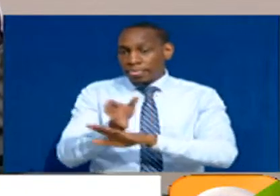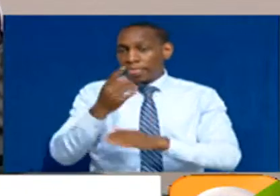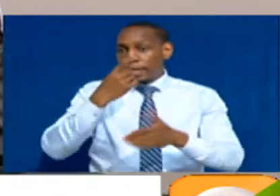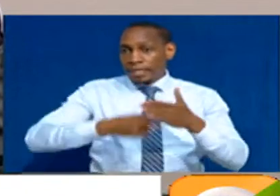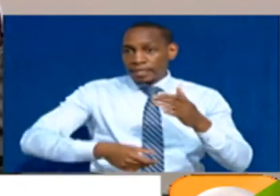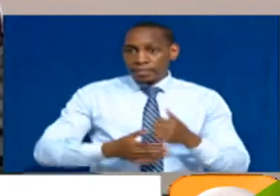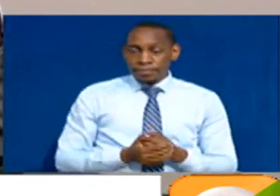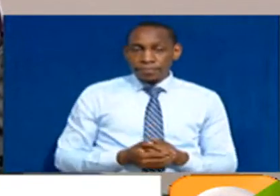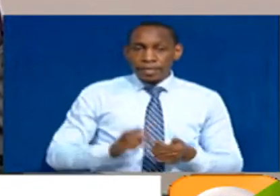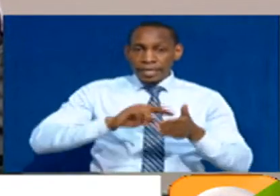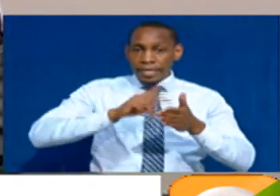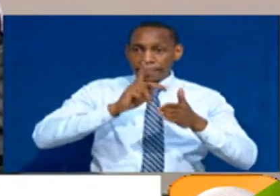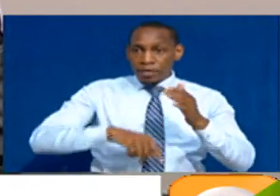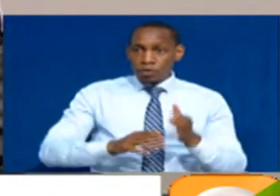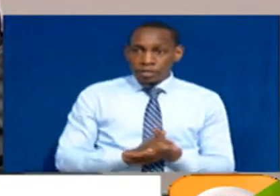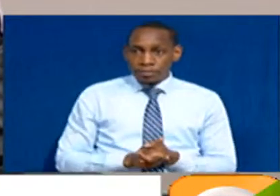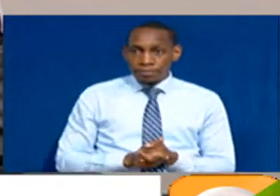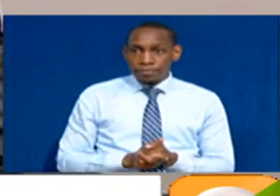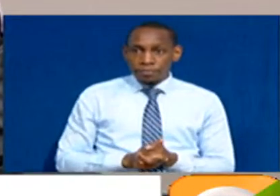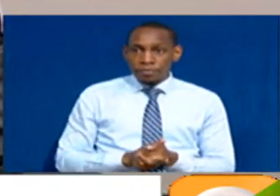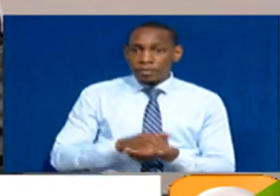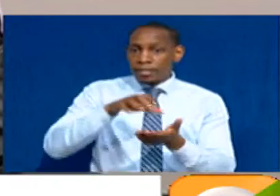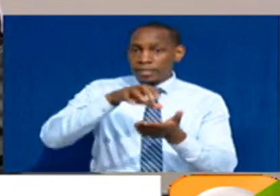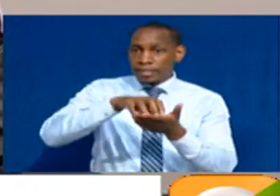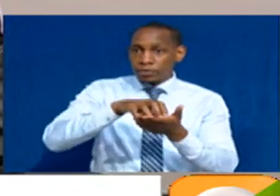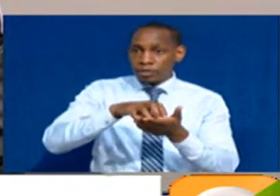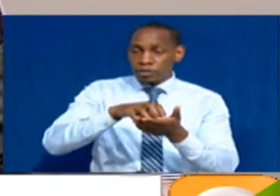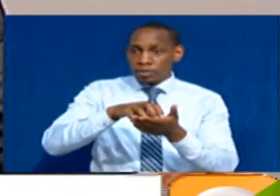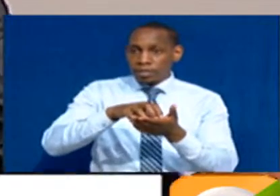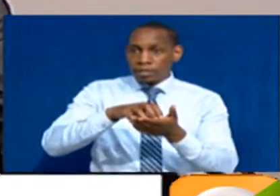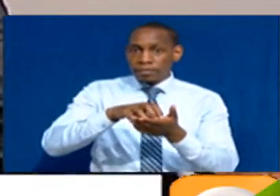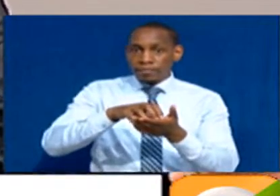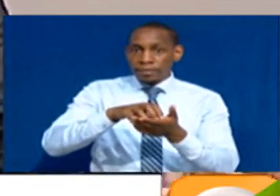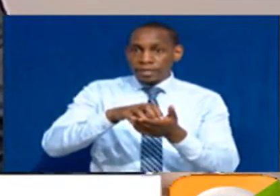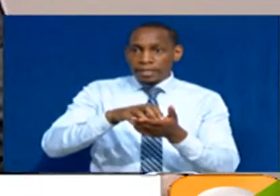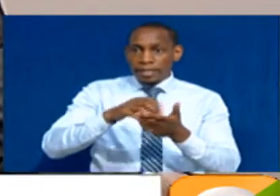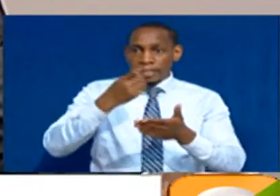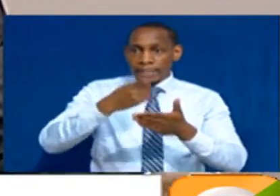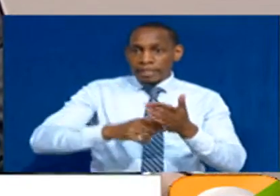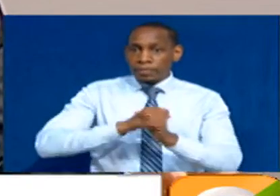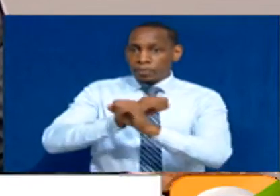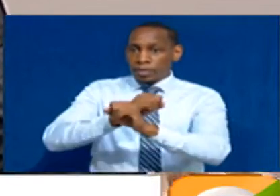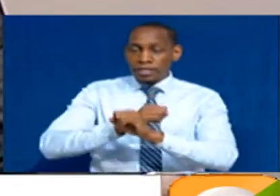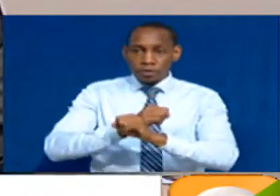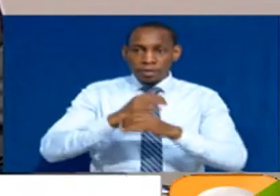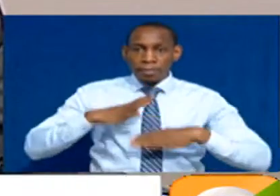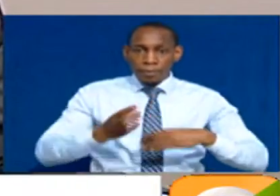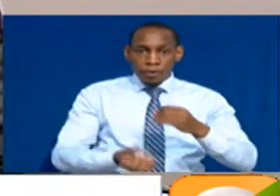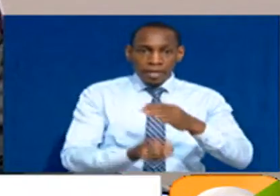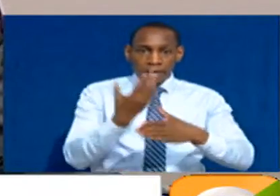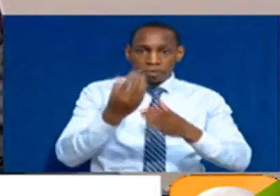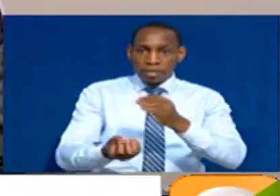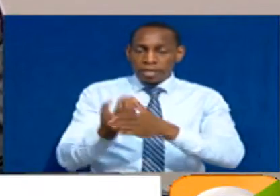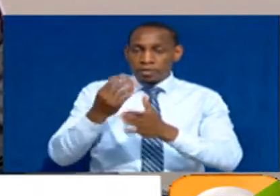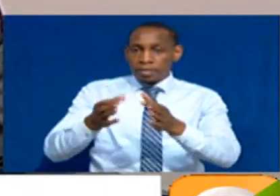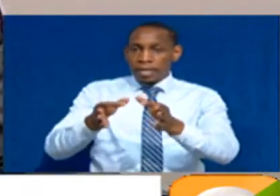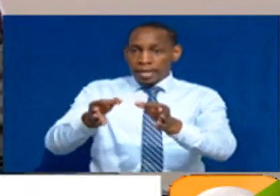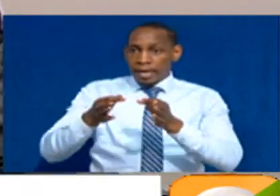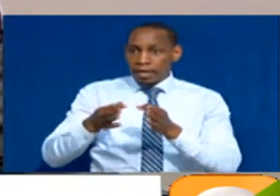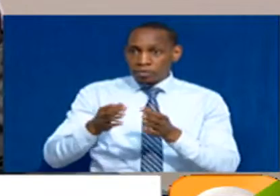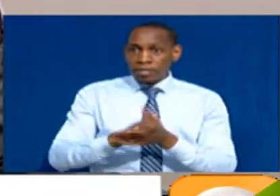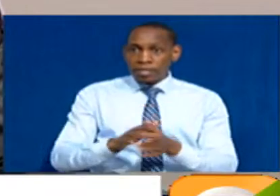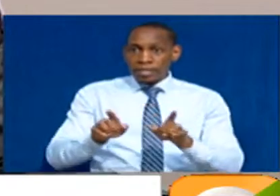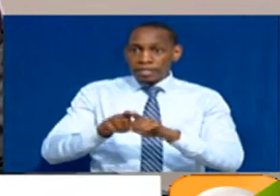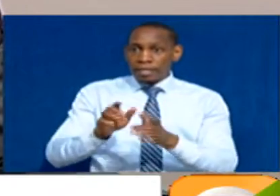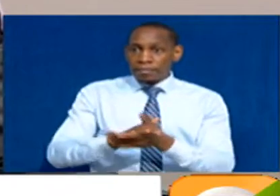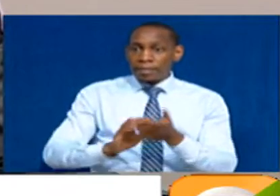tax. And therefore, the typology of the offshore of these tax havens where people are opening these offshore accounts is